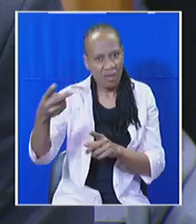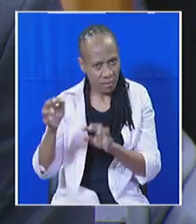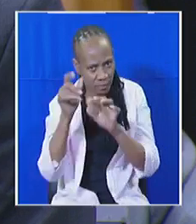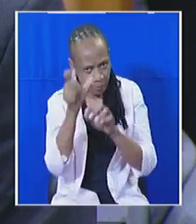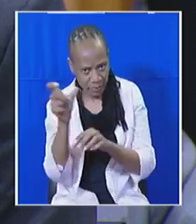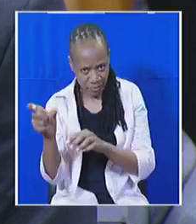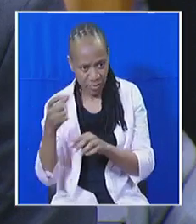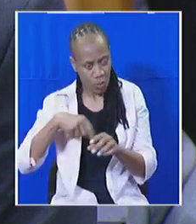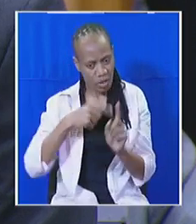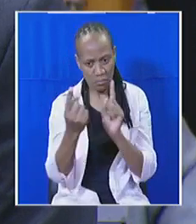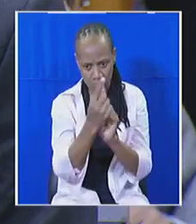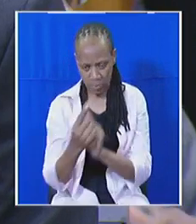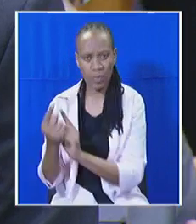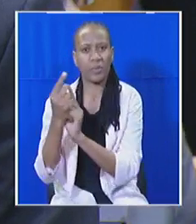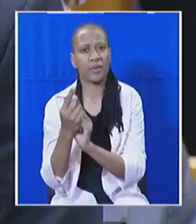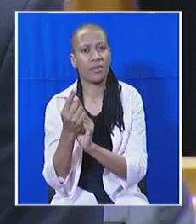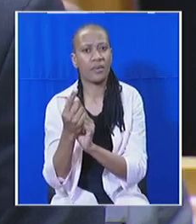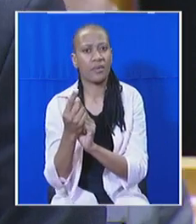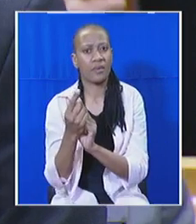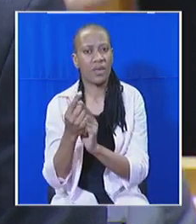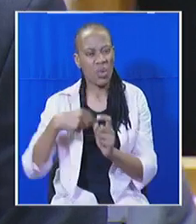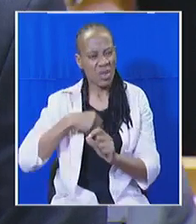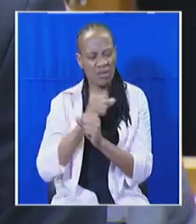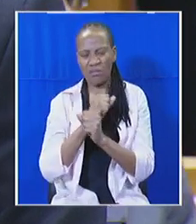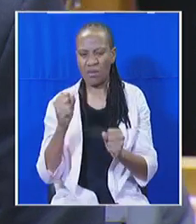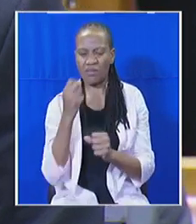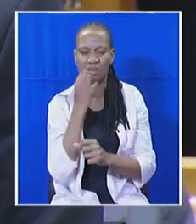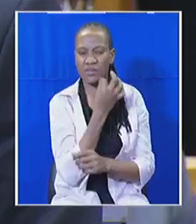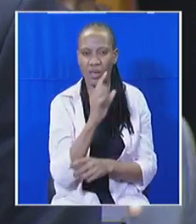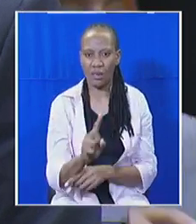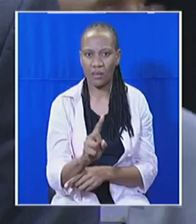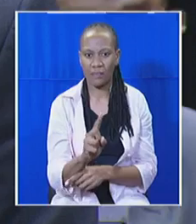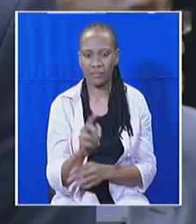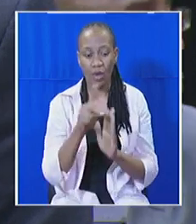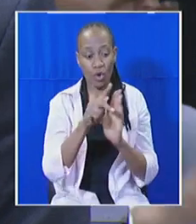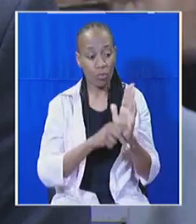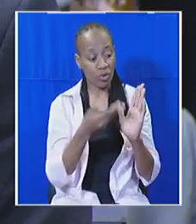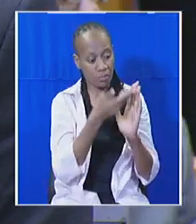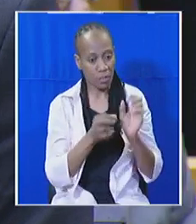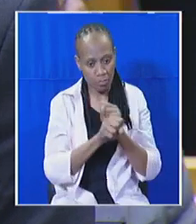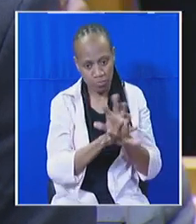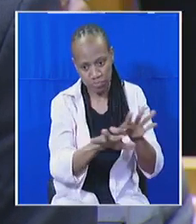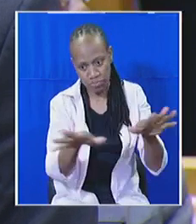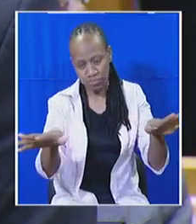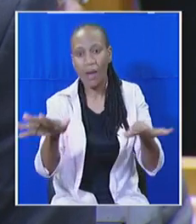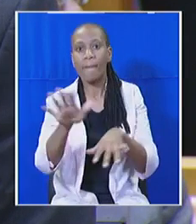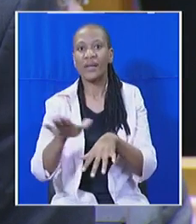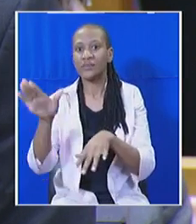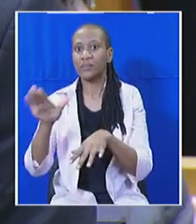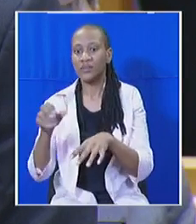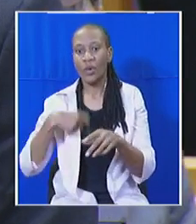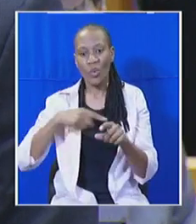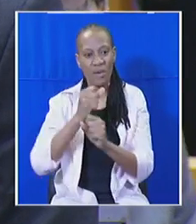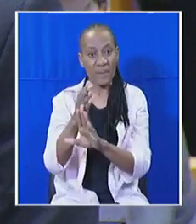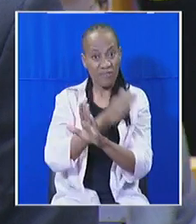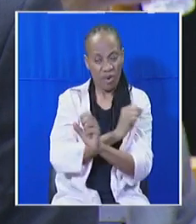are engaged. There is no situation where a program unfolds in a particular area without